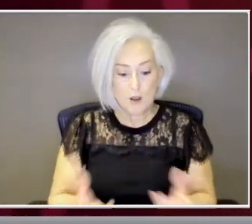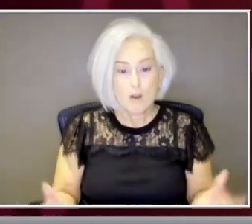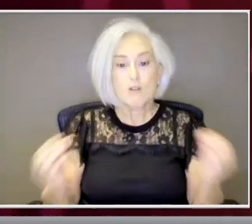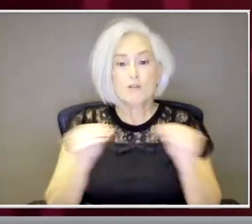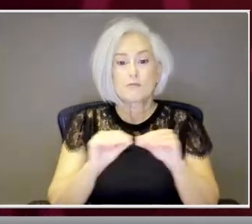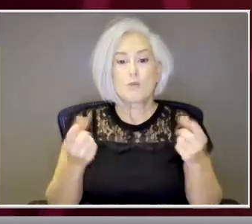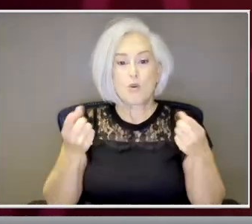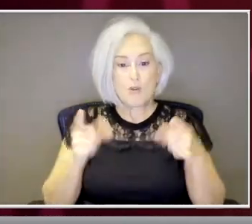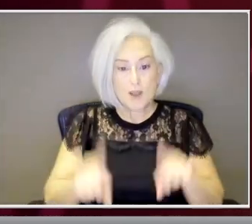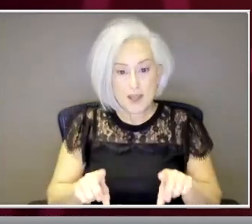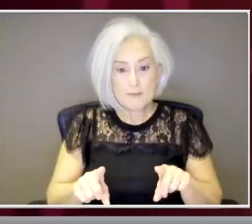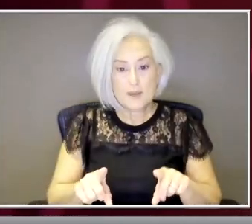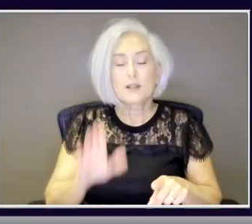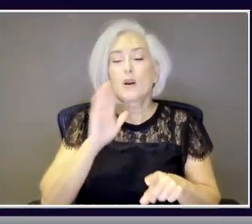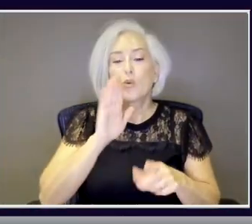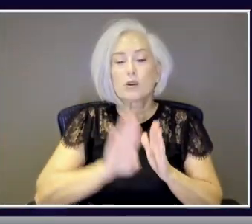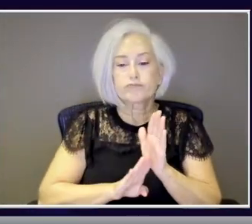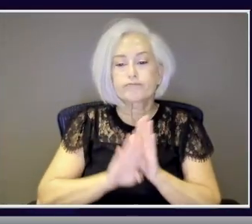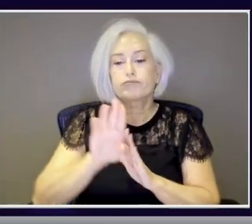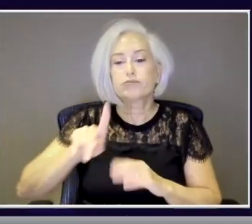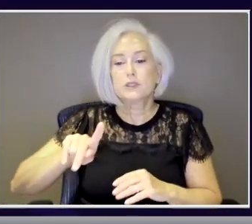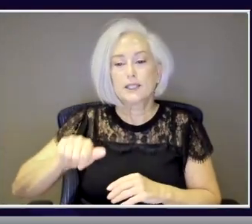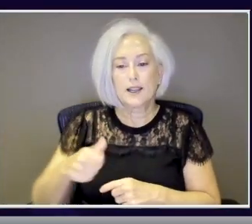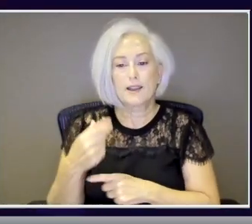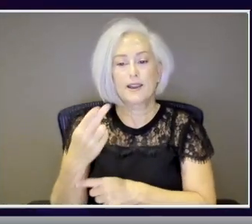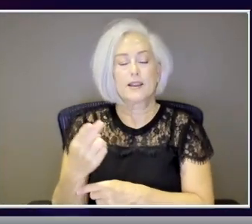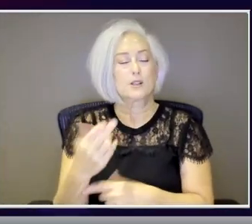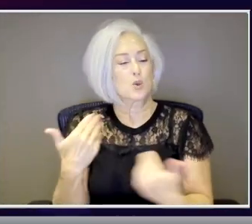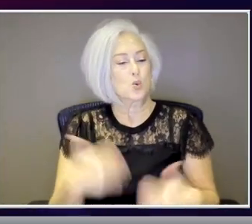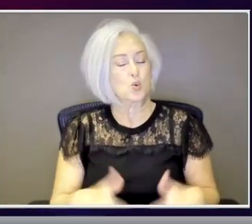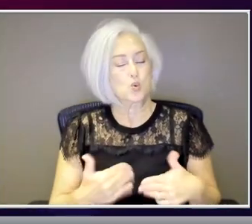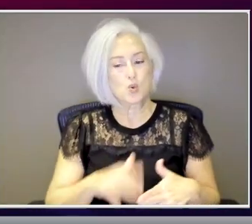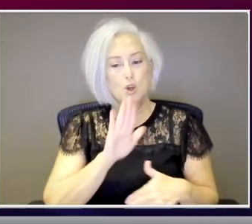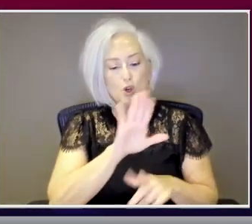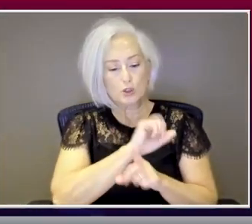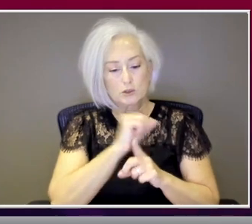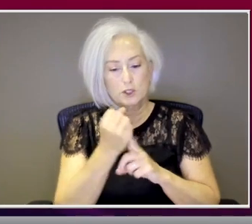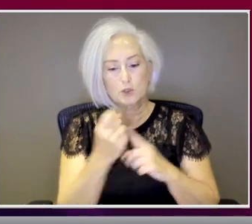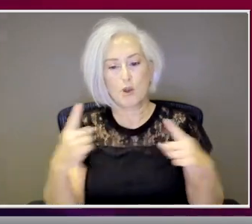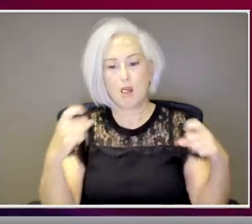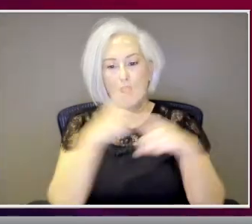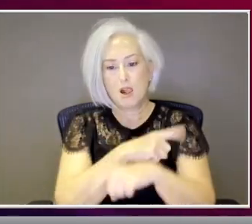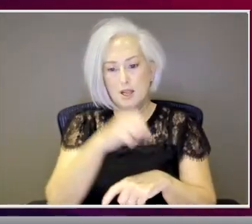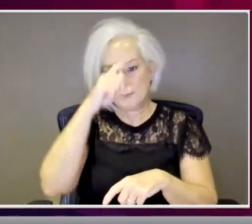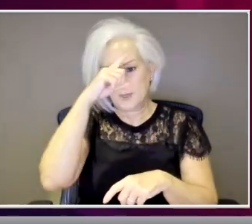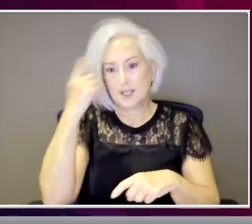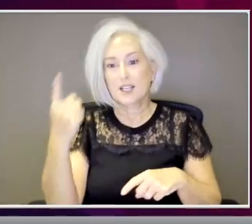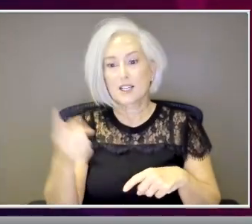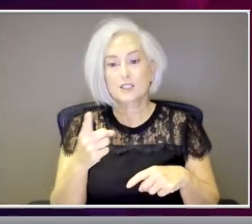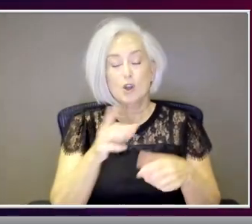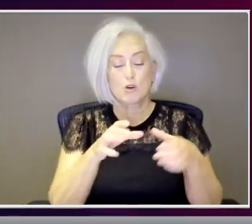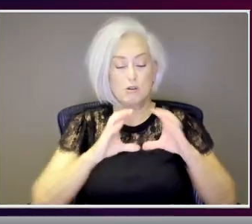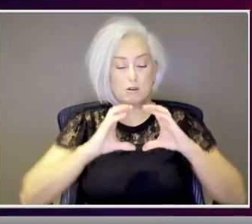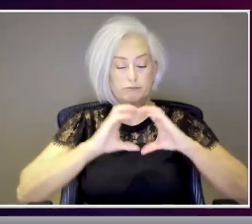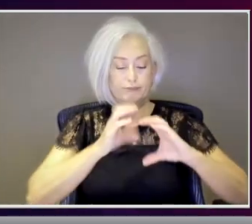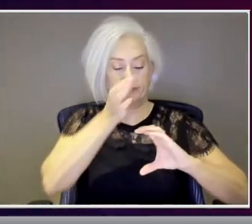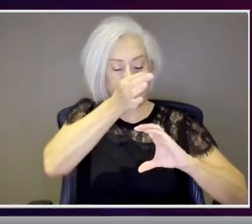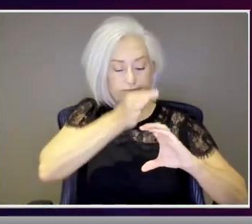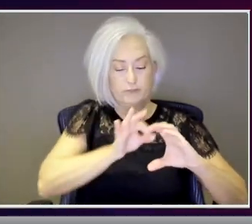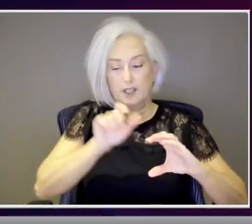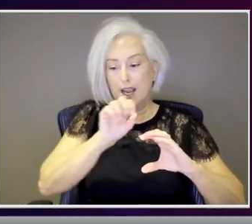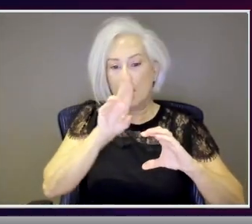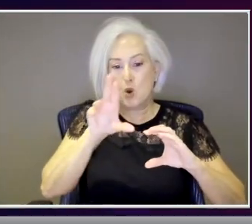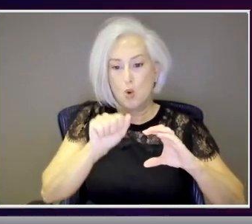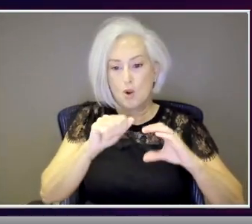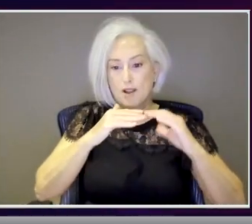hypertension over time. This was a complex case because she also had a narrowing below her aortic valve. Can you talk a little bit